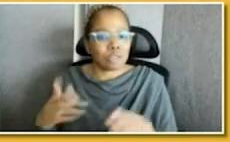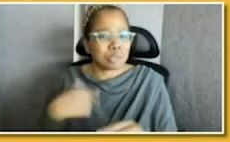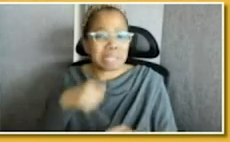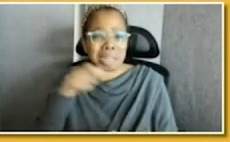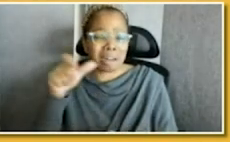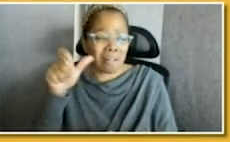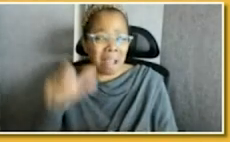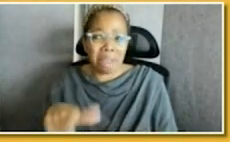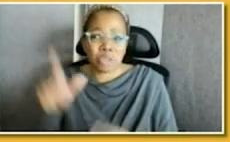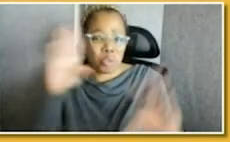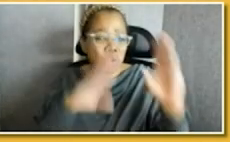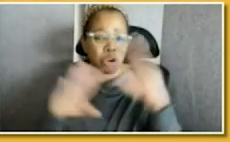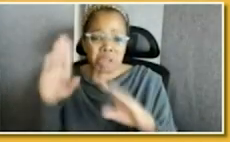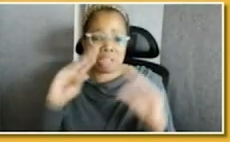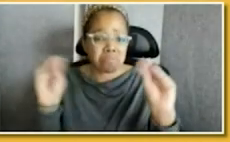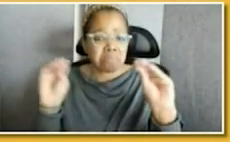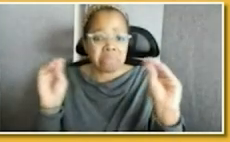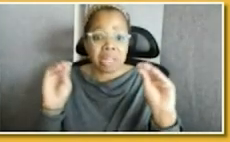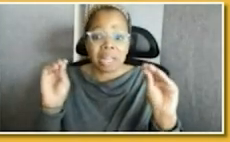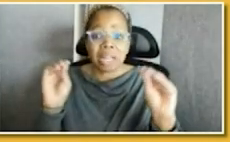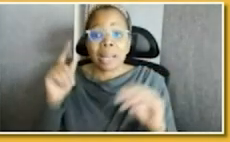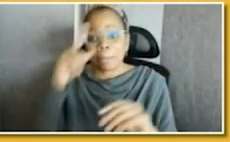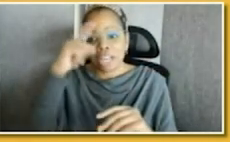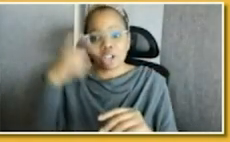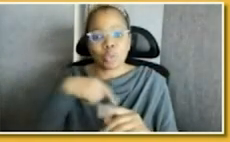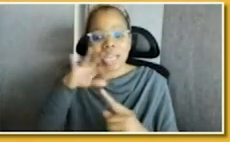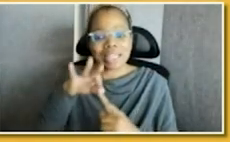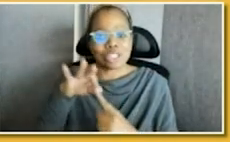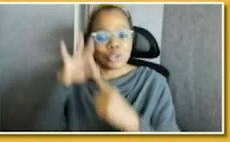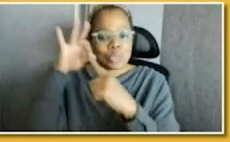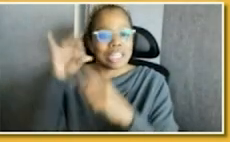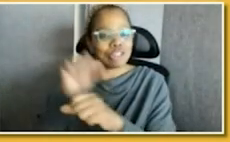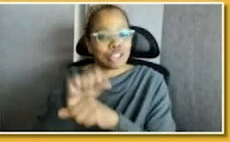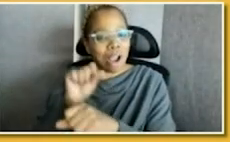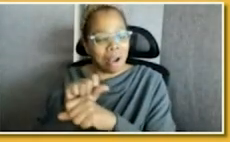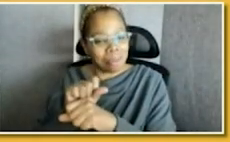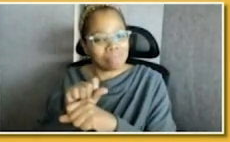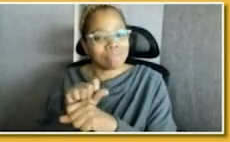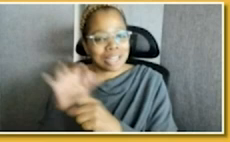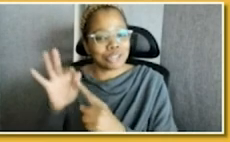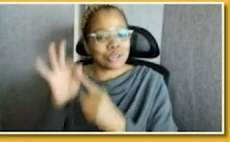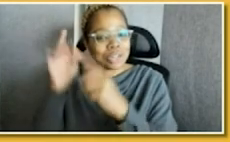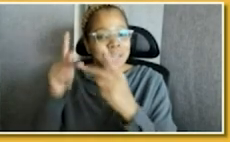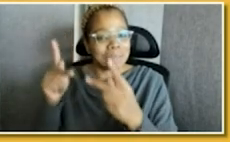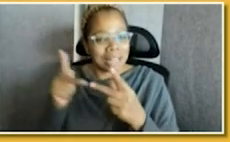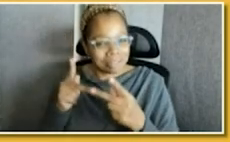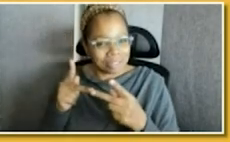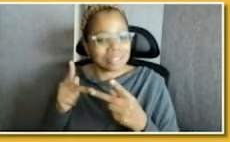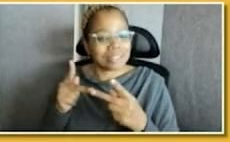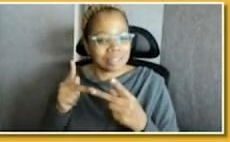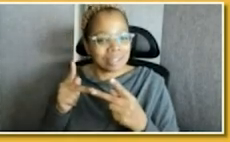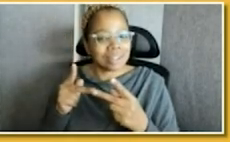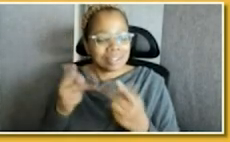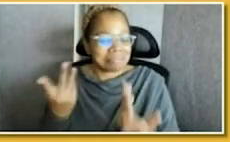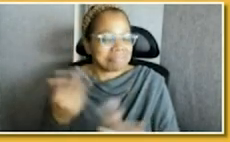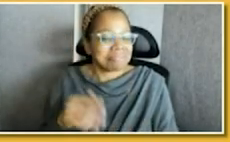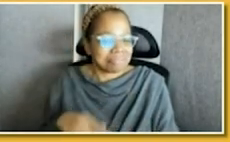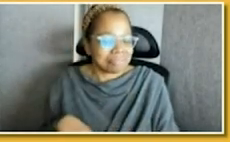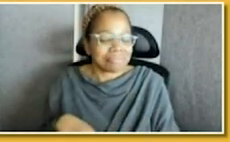this unique job and landscape that, you know, exists in all these different places. So, you